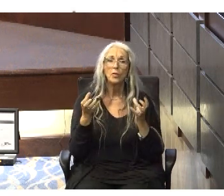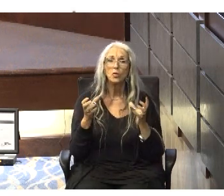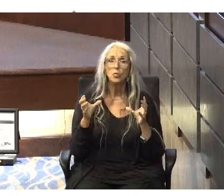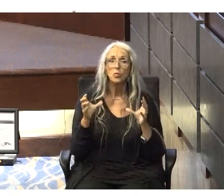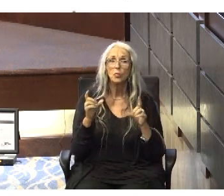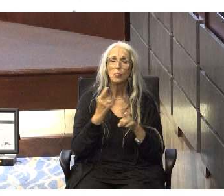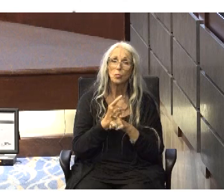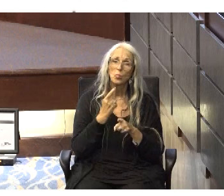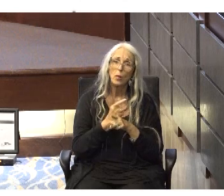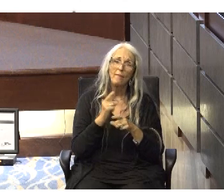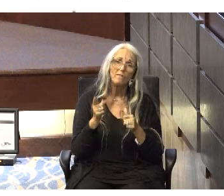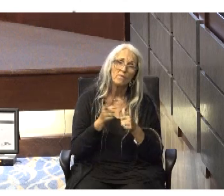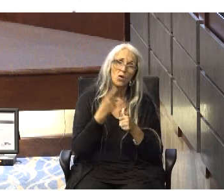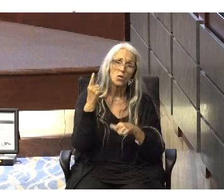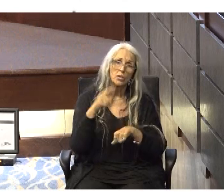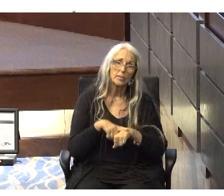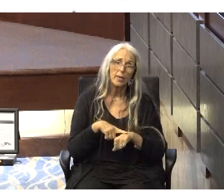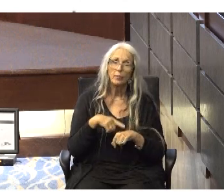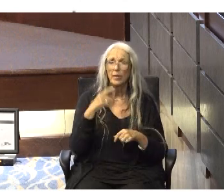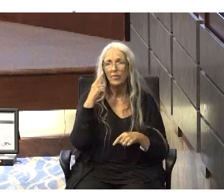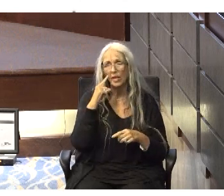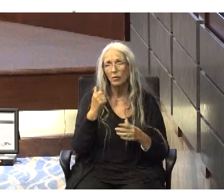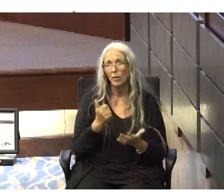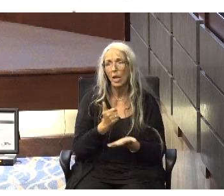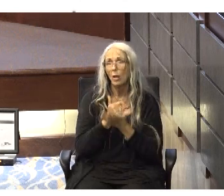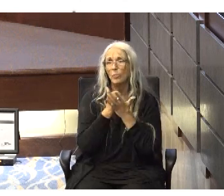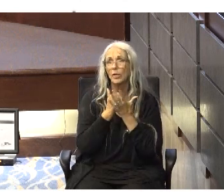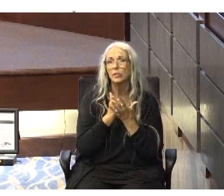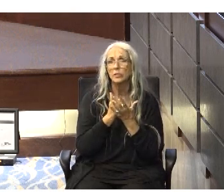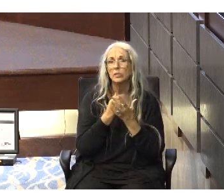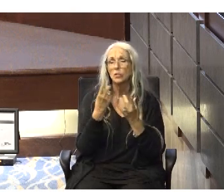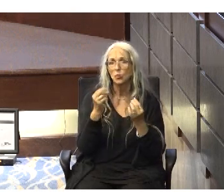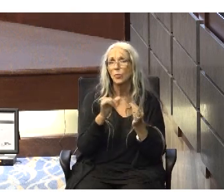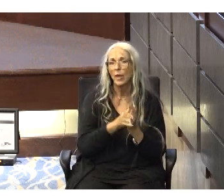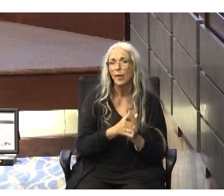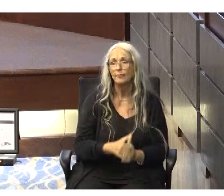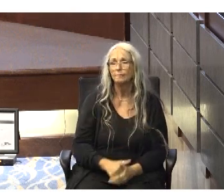we think we're getting to a point where this would help us take that step forward.